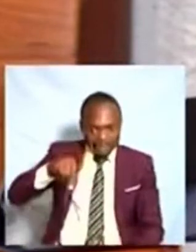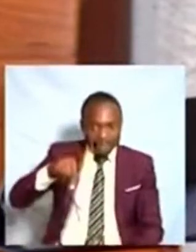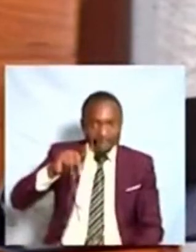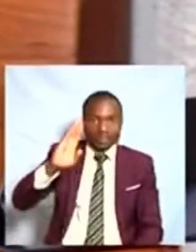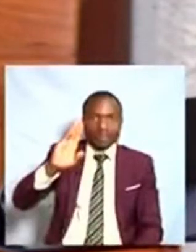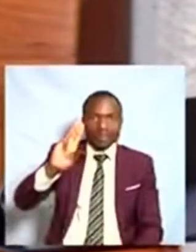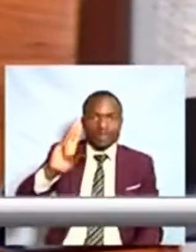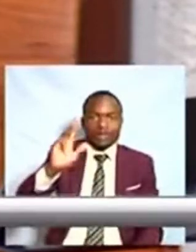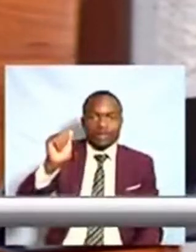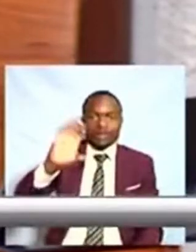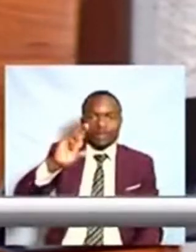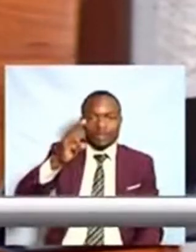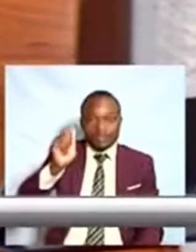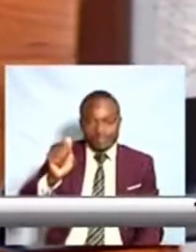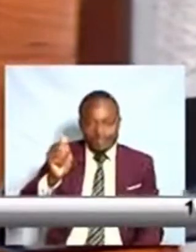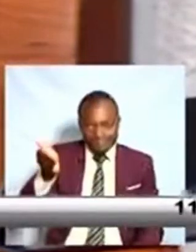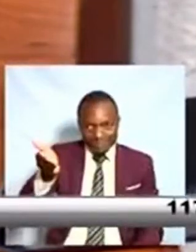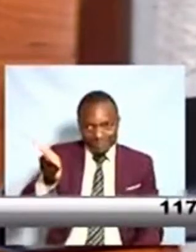Wacha.